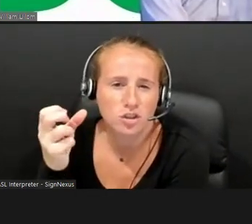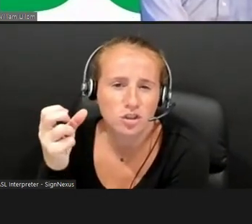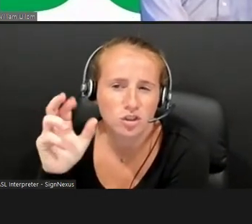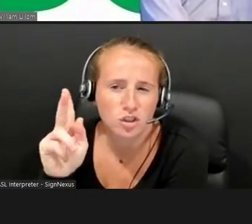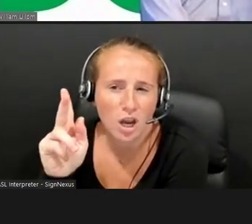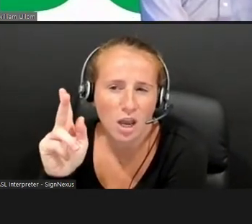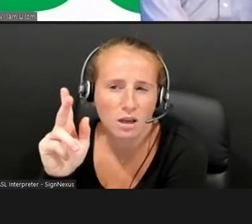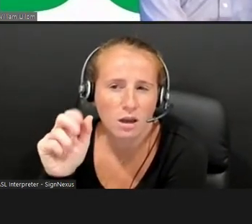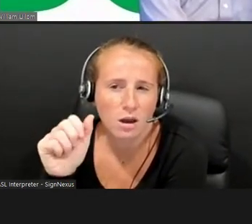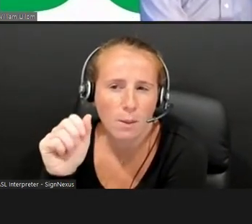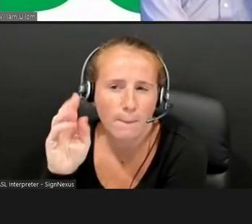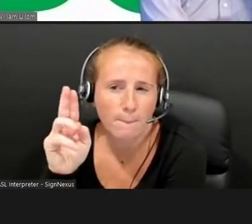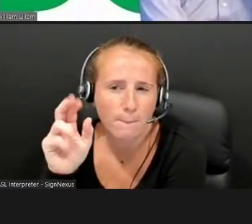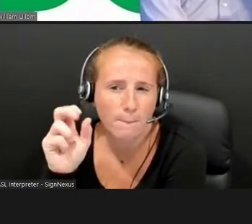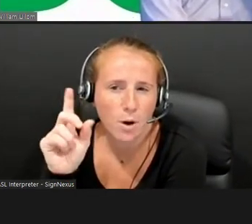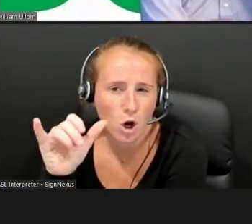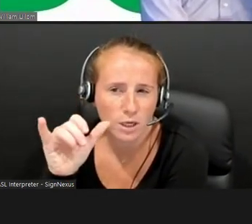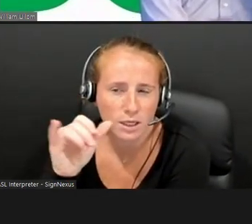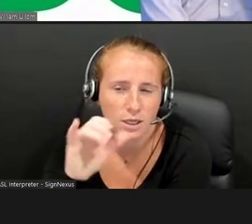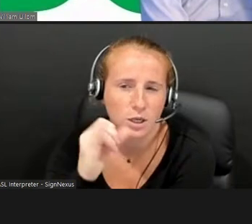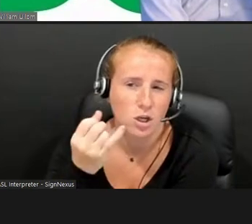John gedrosich